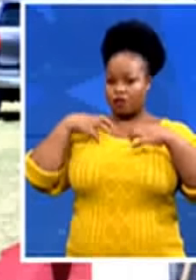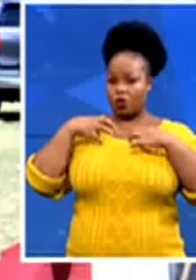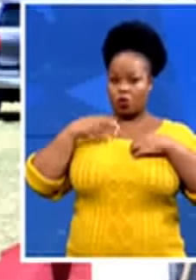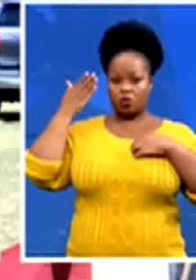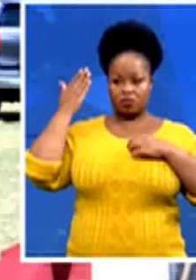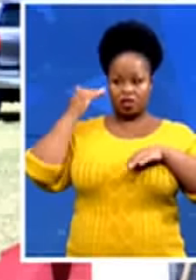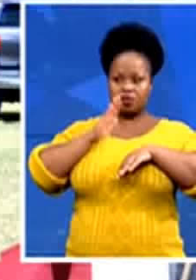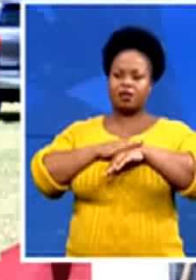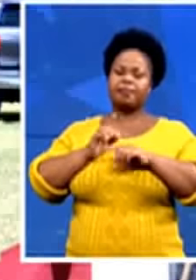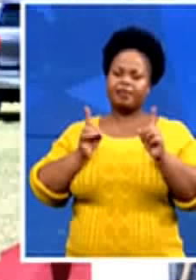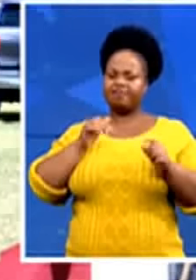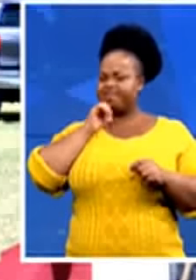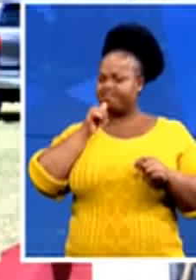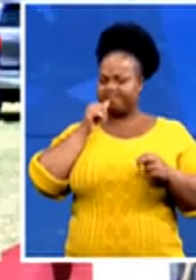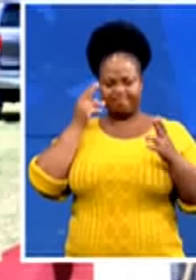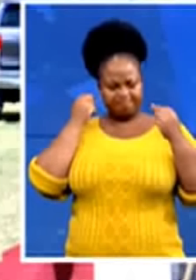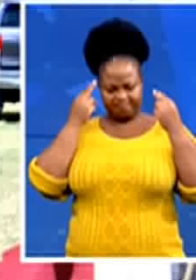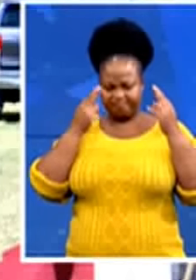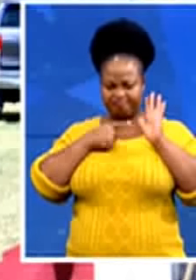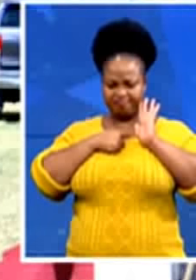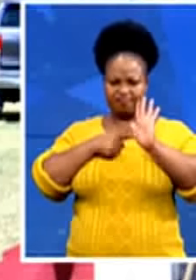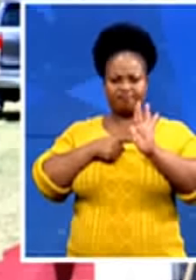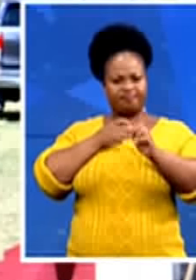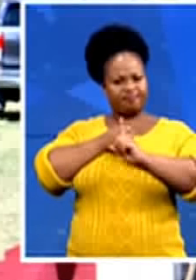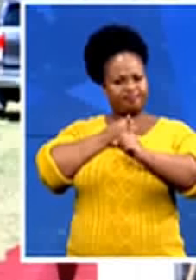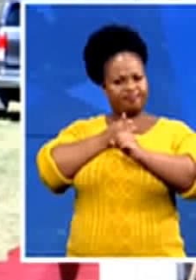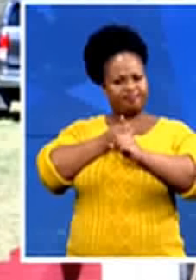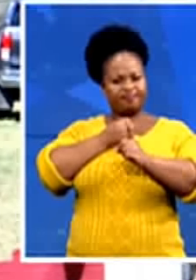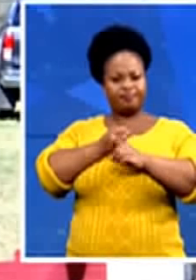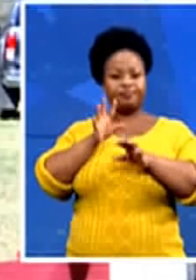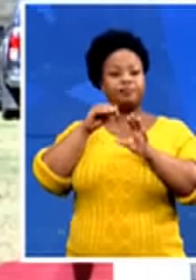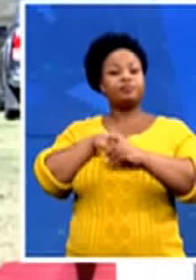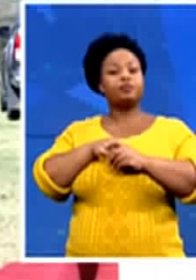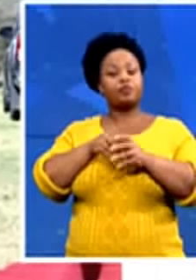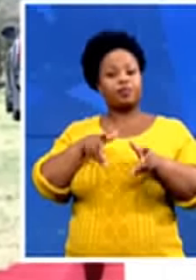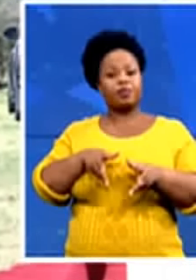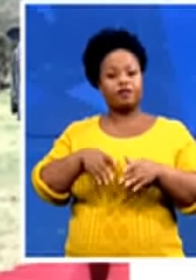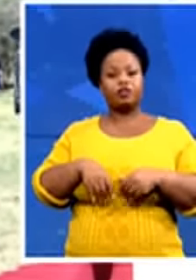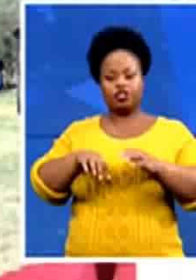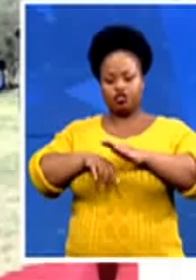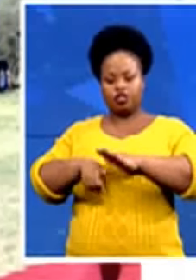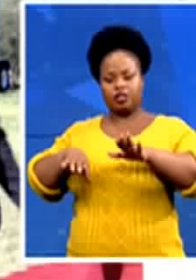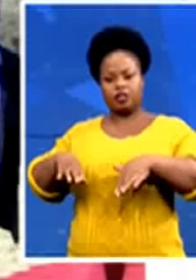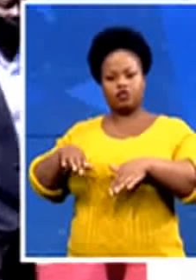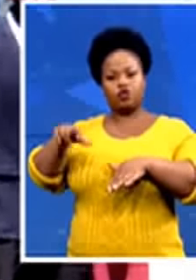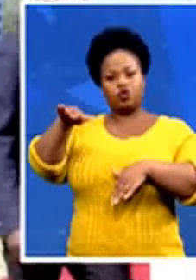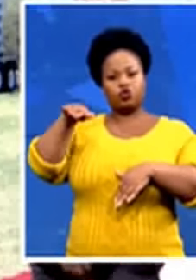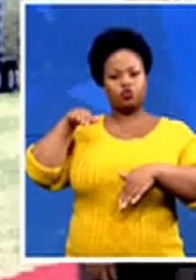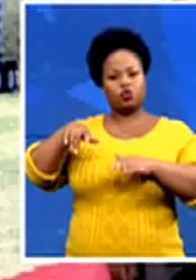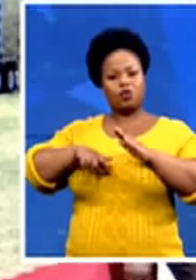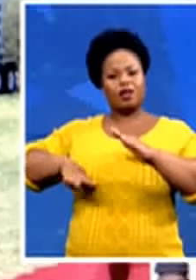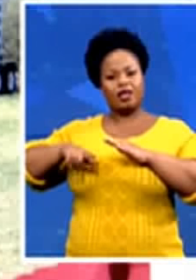she shouldered on. She came into, particularly in this district, the Zululand district, which was at one point